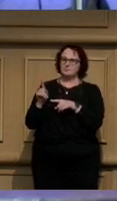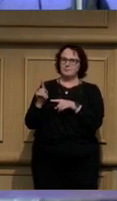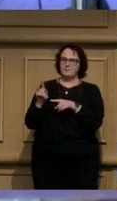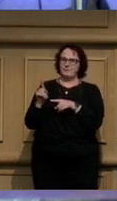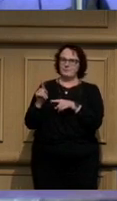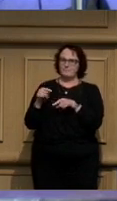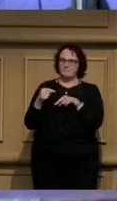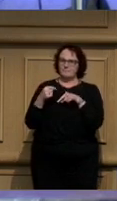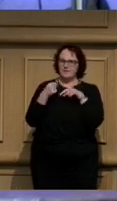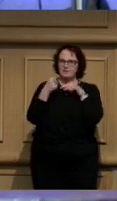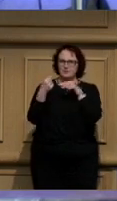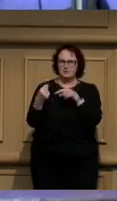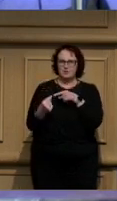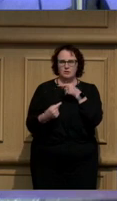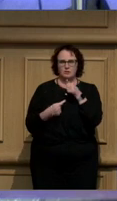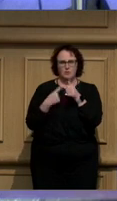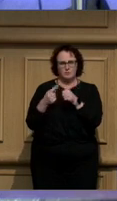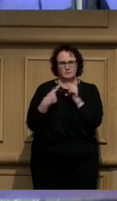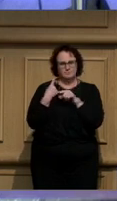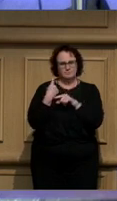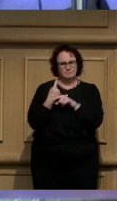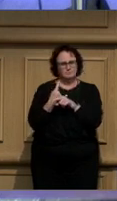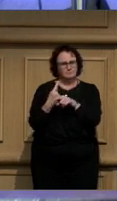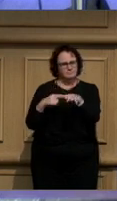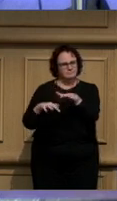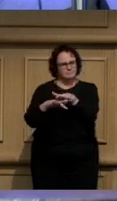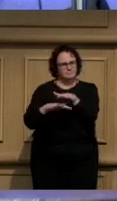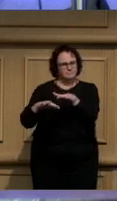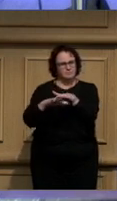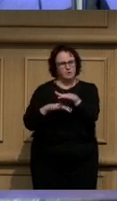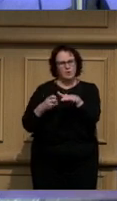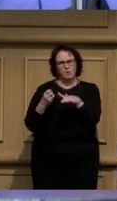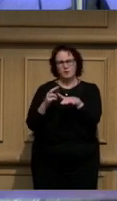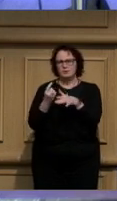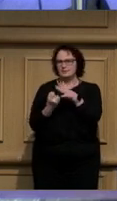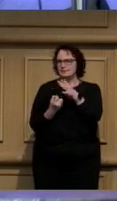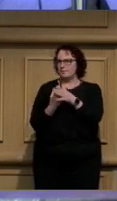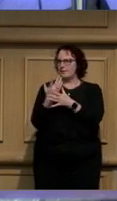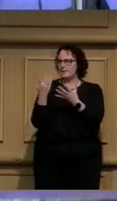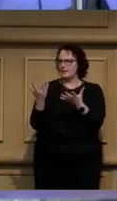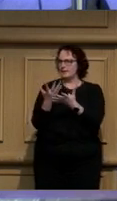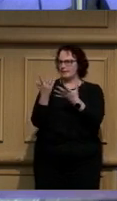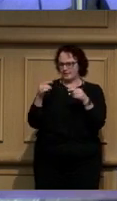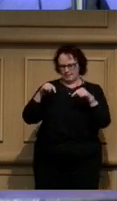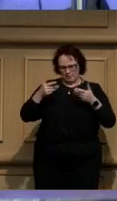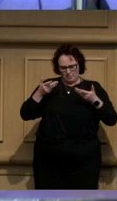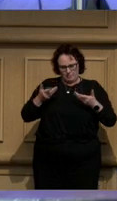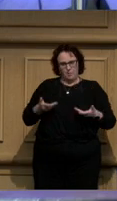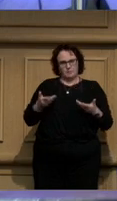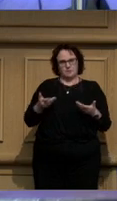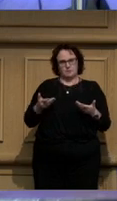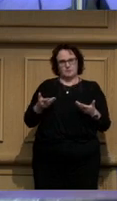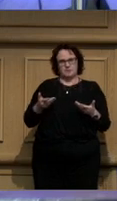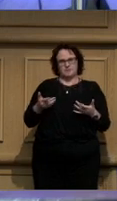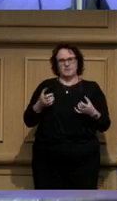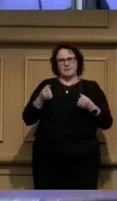the struggle is ever present, or is there something in this particular moment that is burning